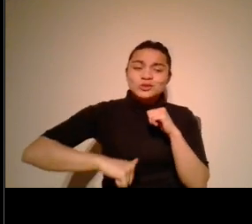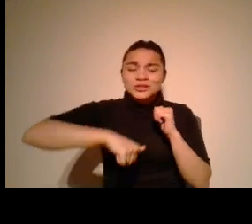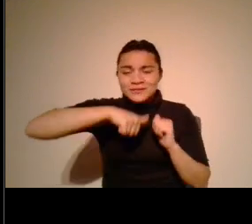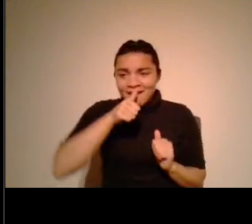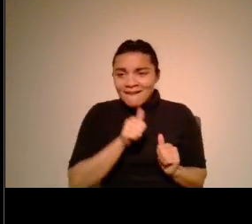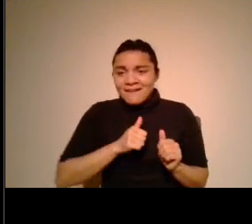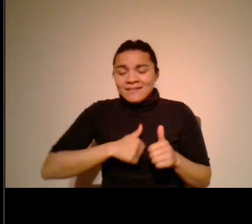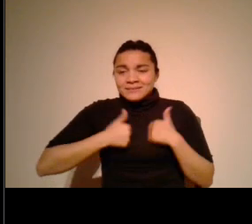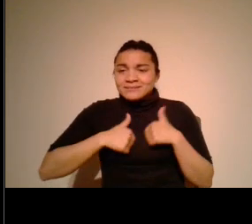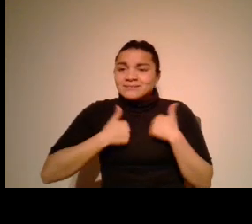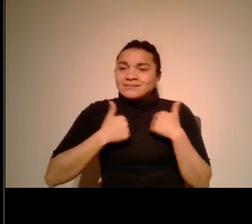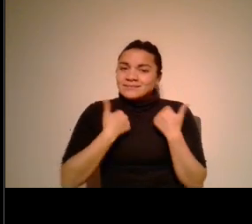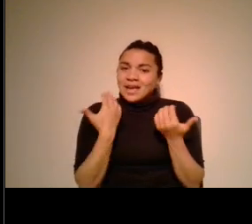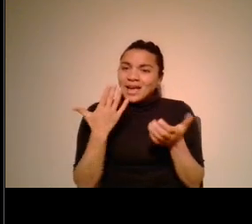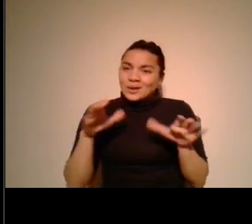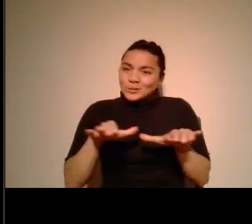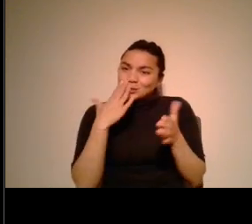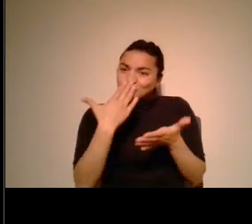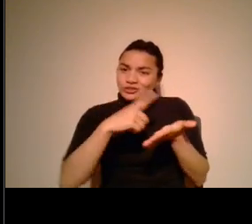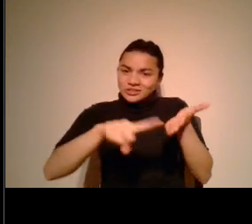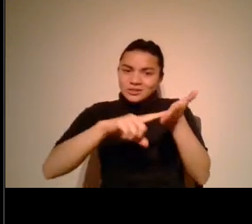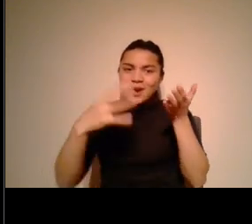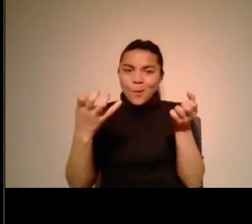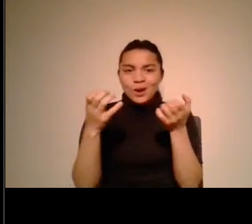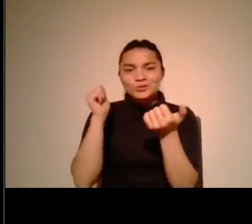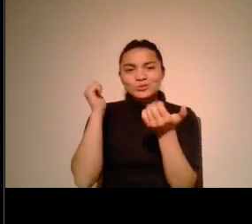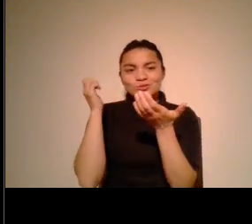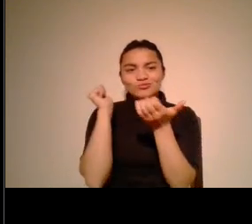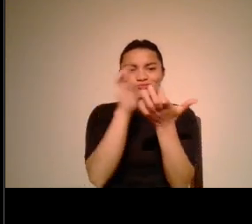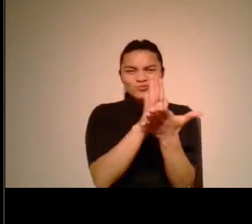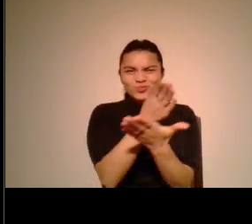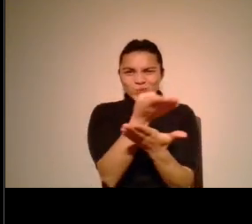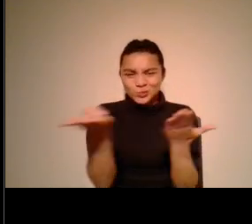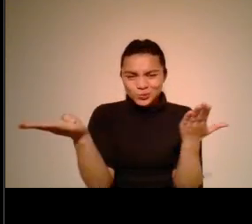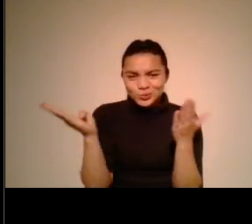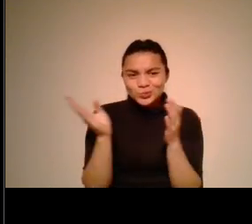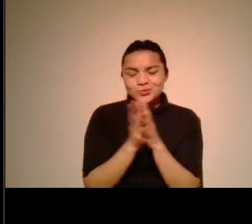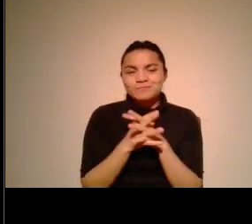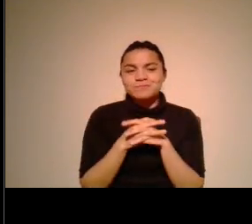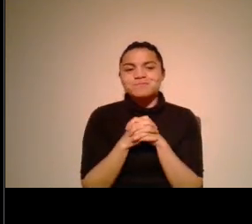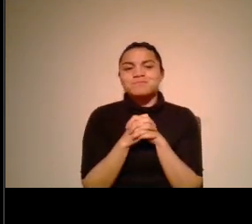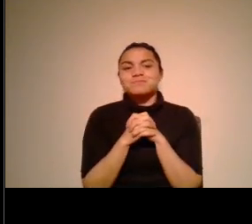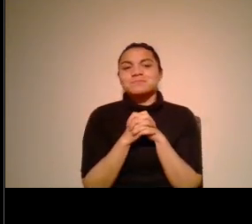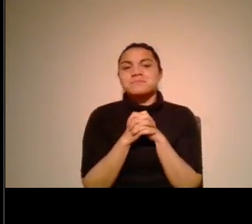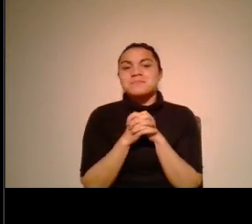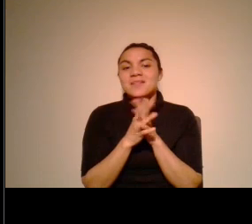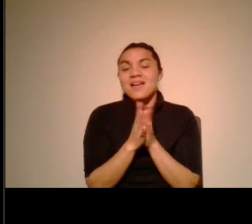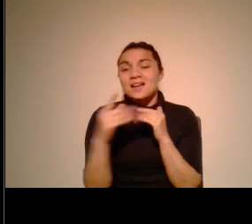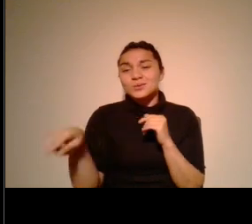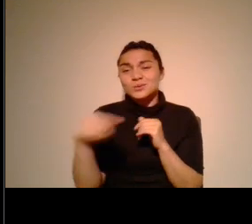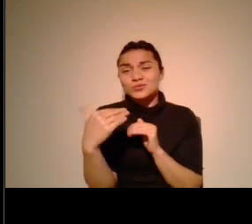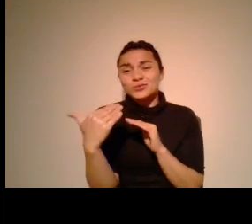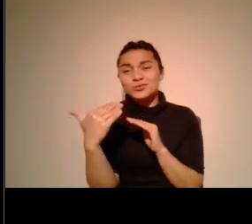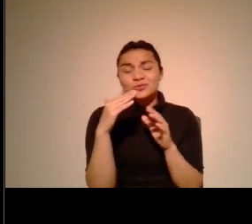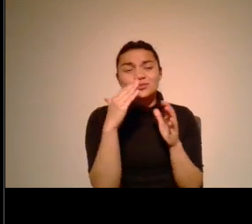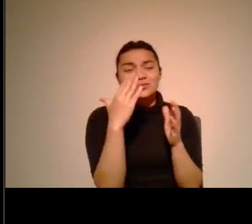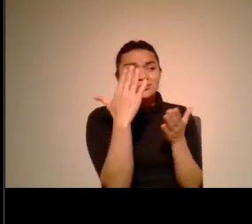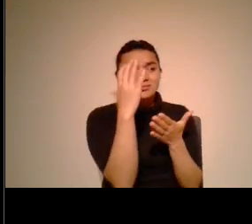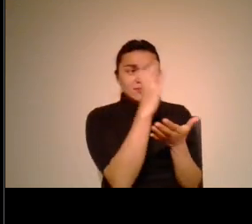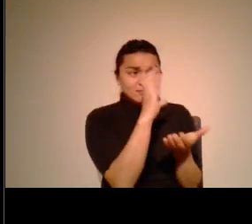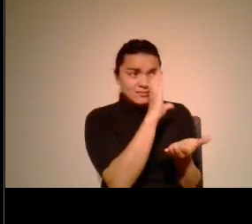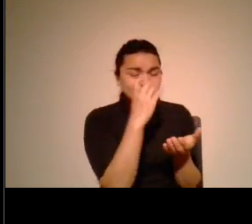research, I want to speak to you directly. One thing is that I would ask you to seek out peers at other